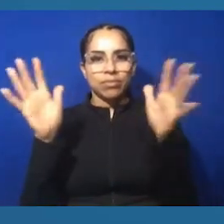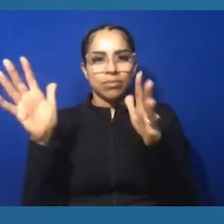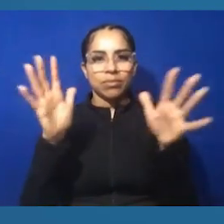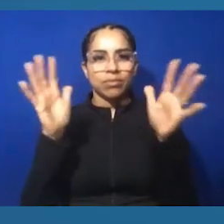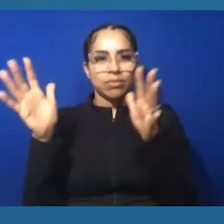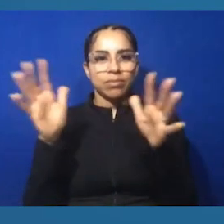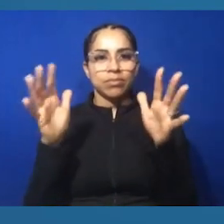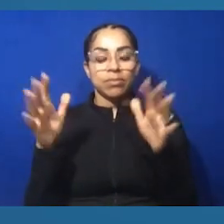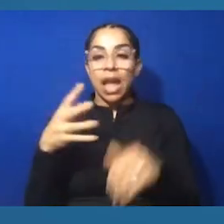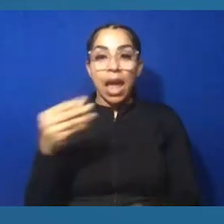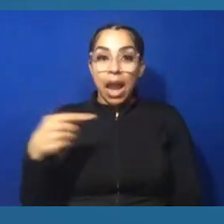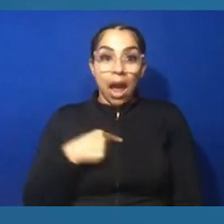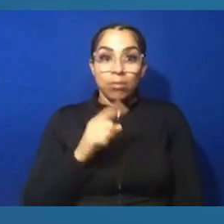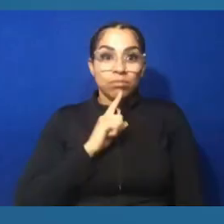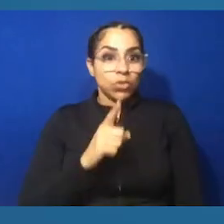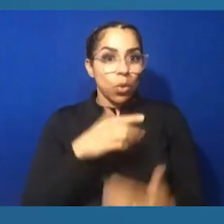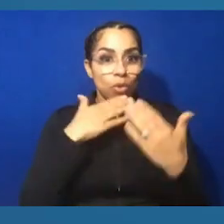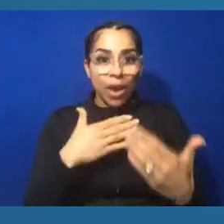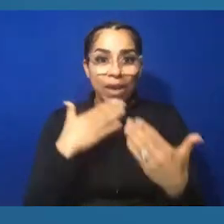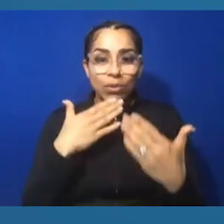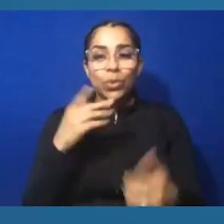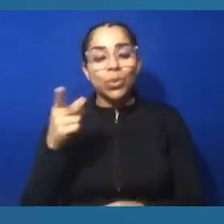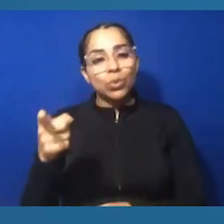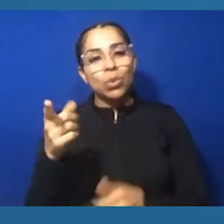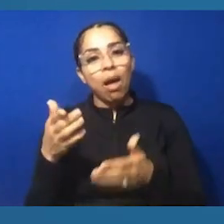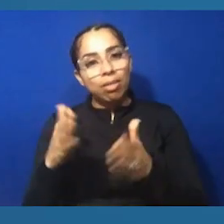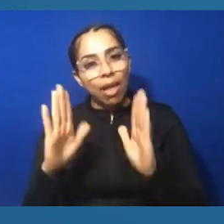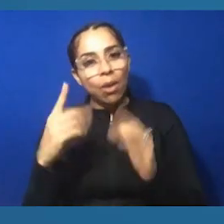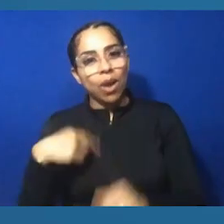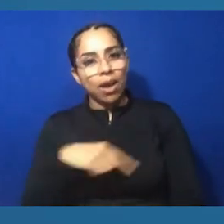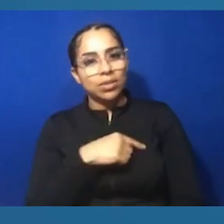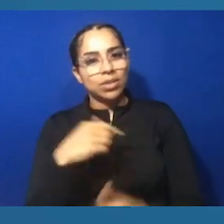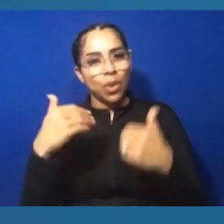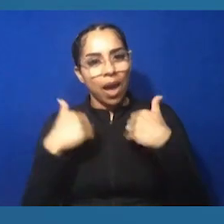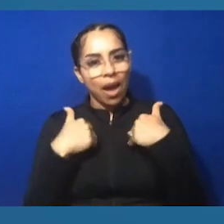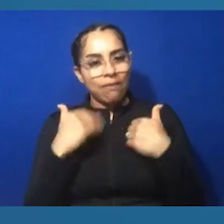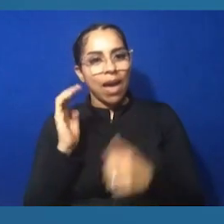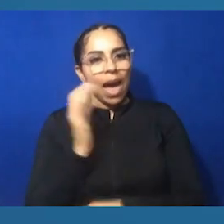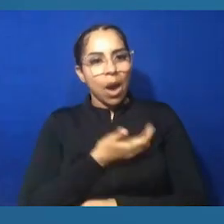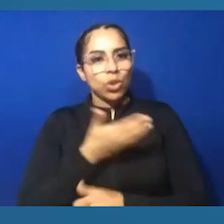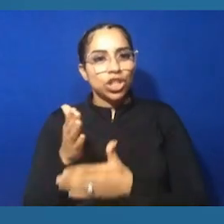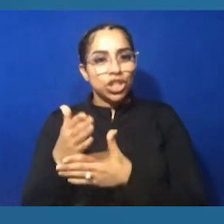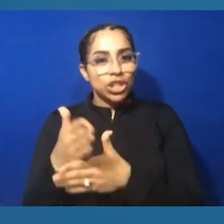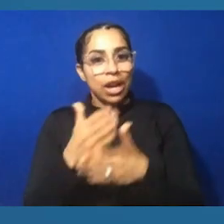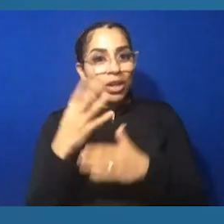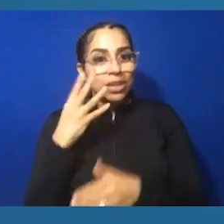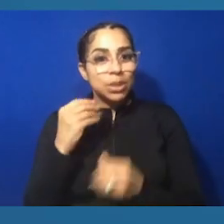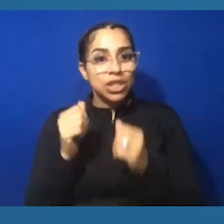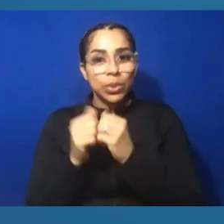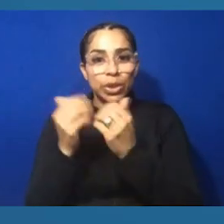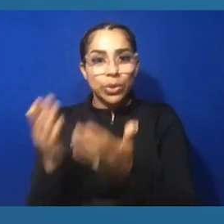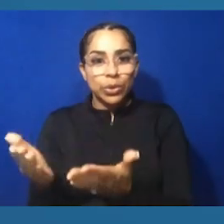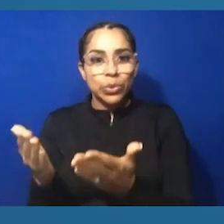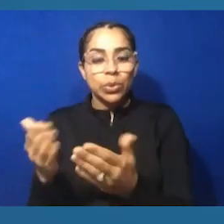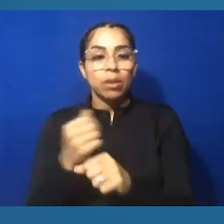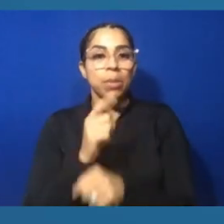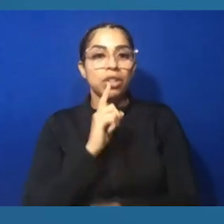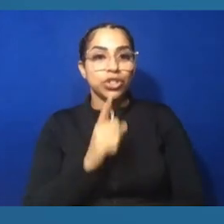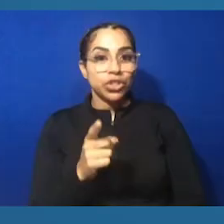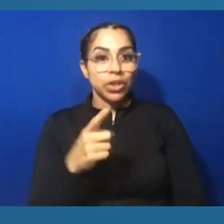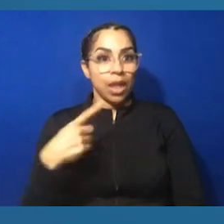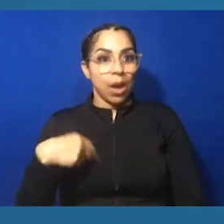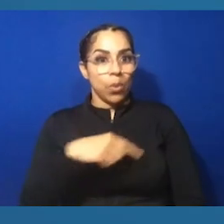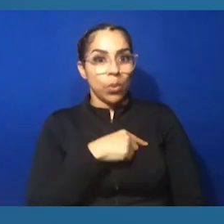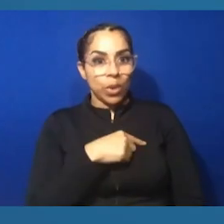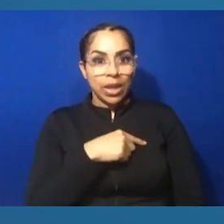And I'm so grateful that you allowed us to have our shared experience with you to make sure that we came out with